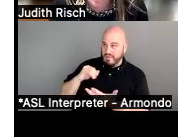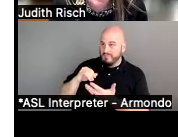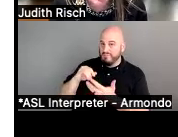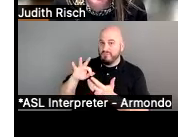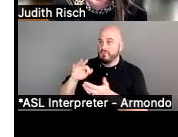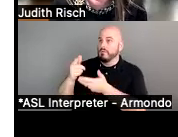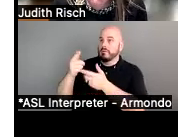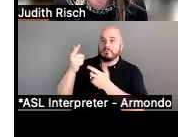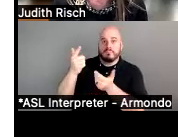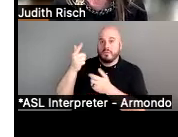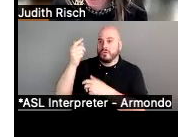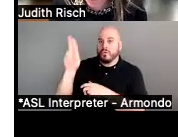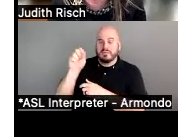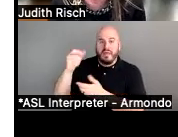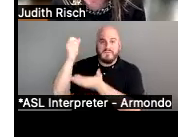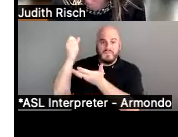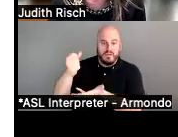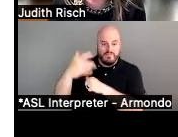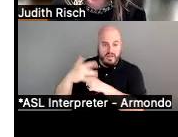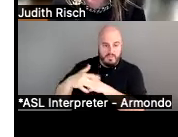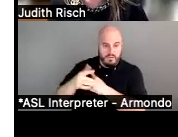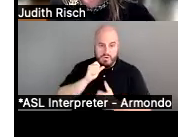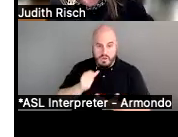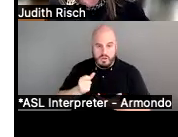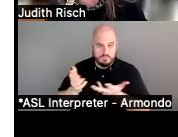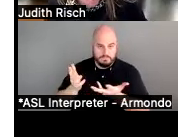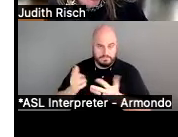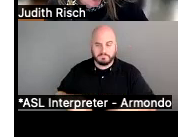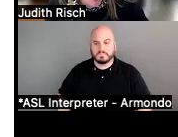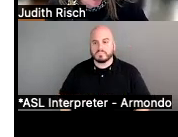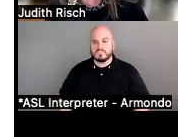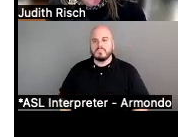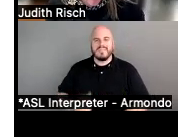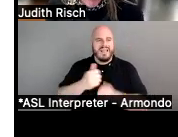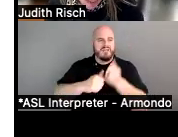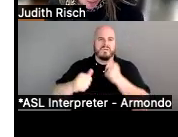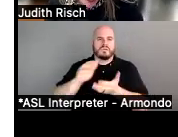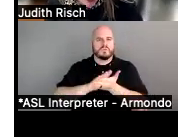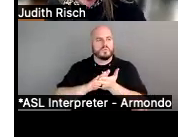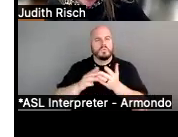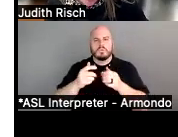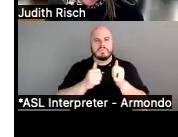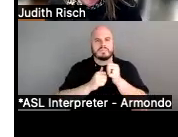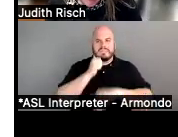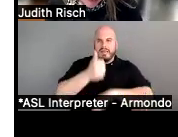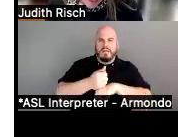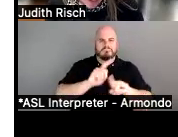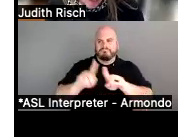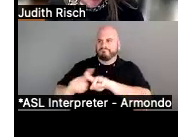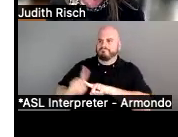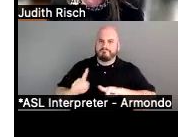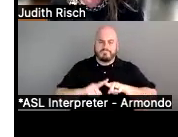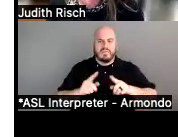their opinion. Every organization is structured differently, so there's not a clean, it does apply to you or it